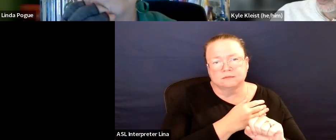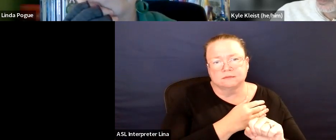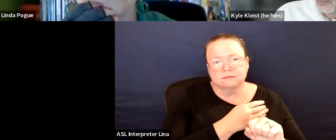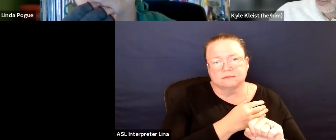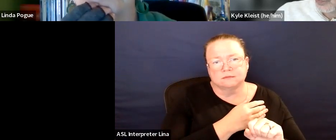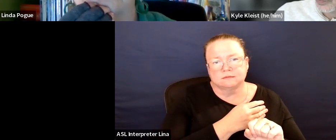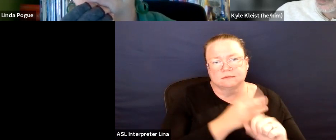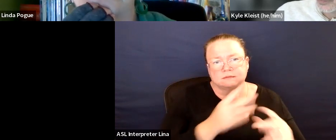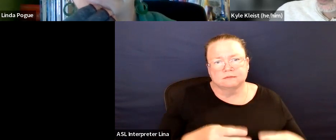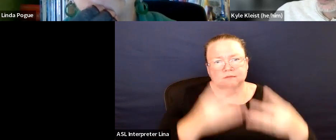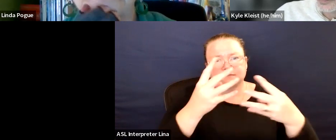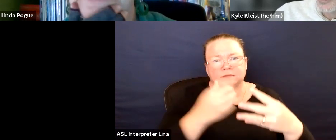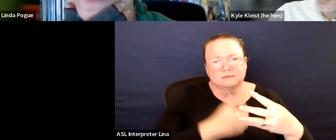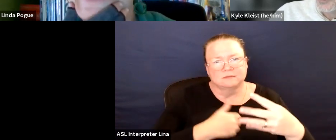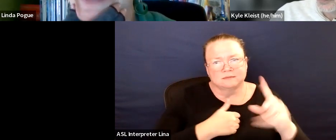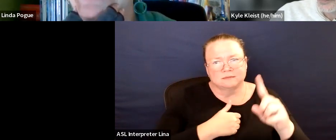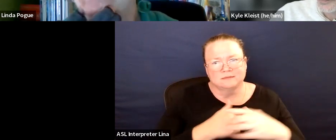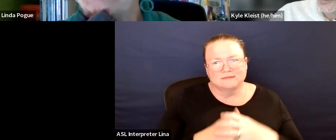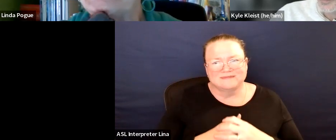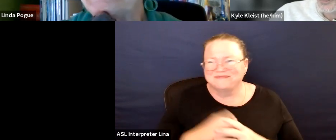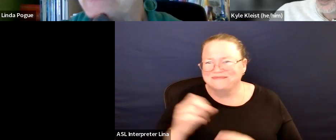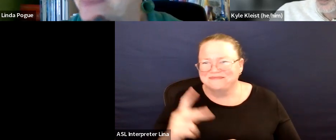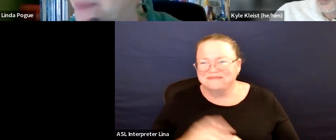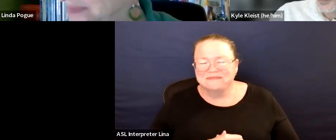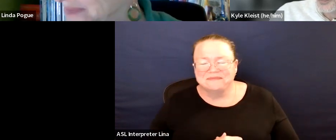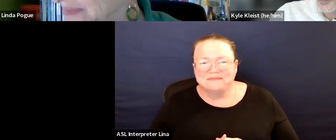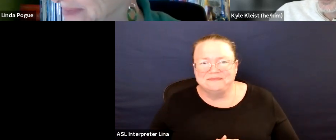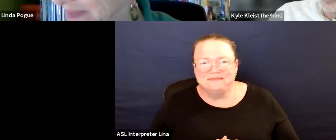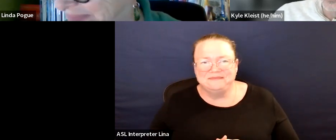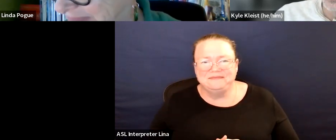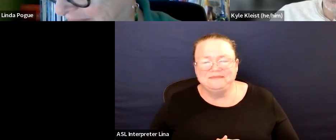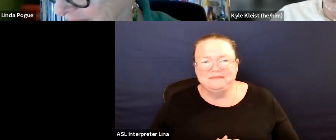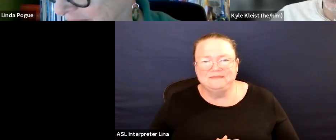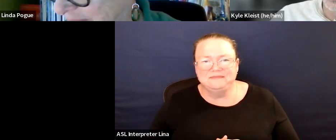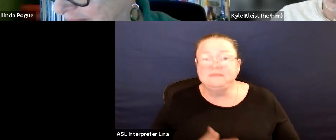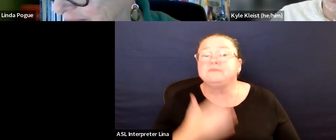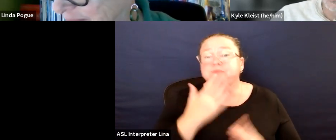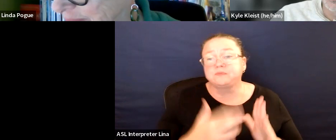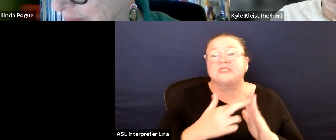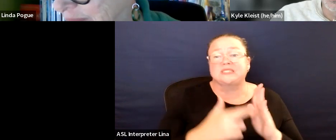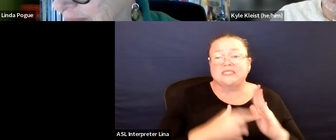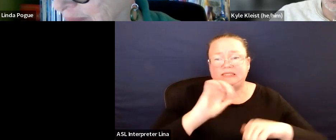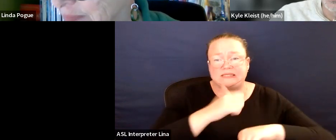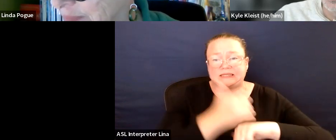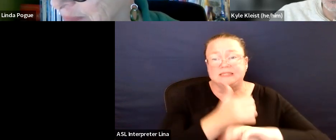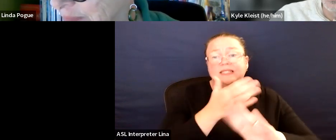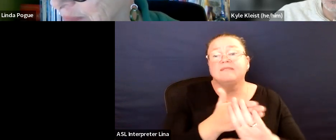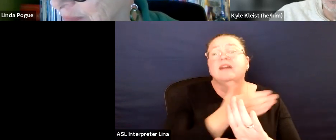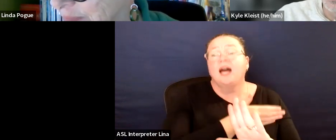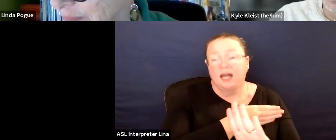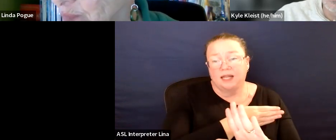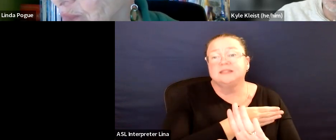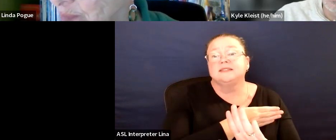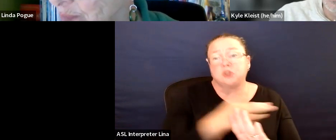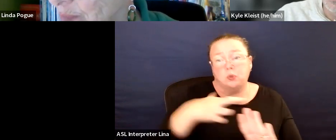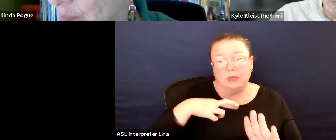it jumped up on me, I'm sorry. That's okay. Another person. Okay, agree guidelines set in advance of the